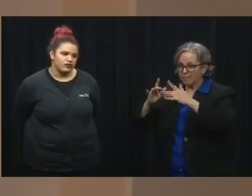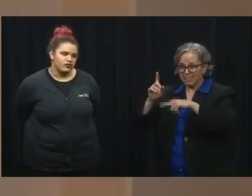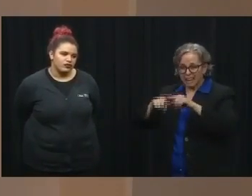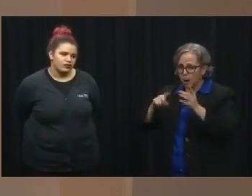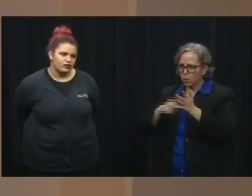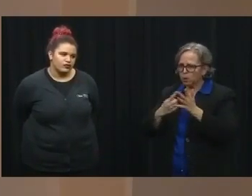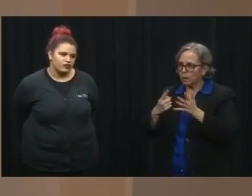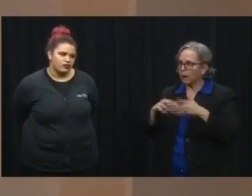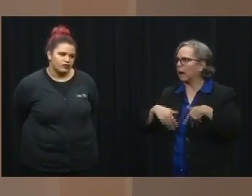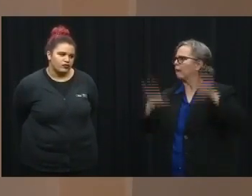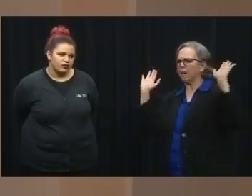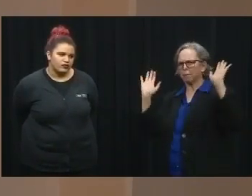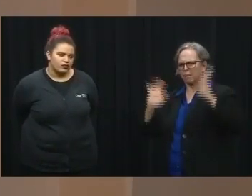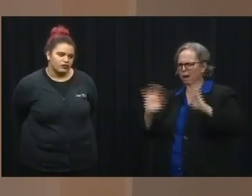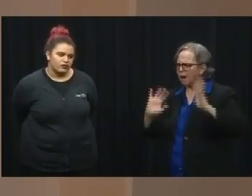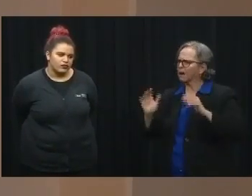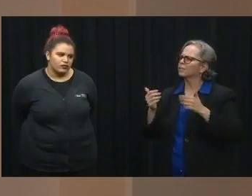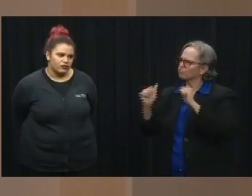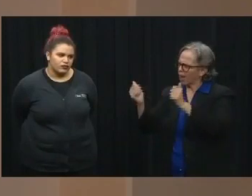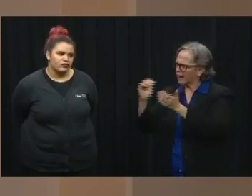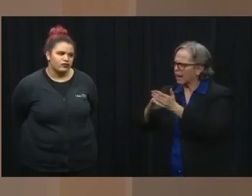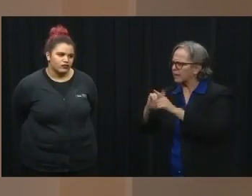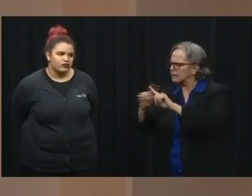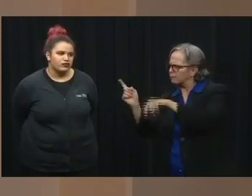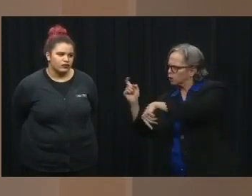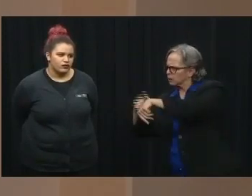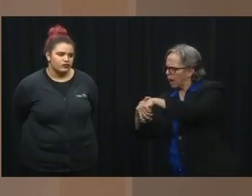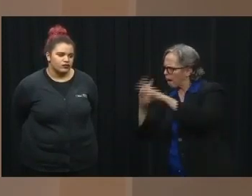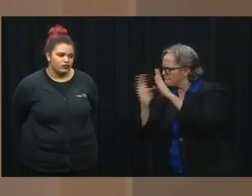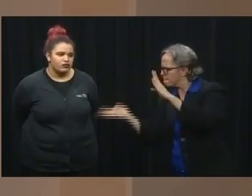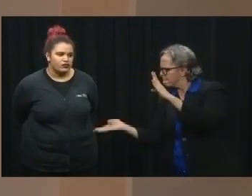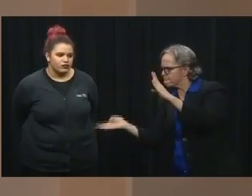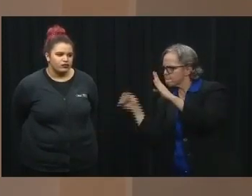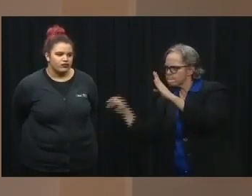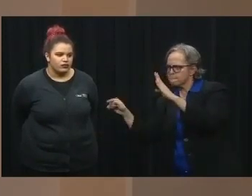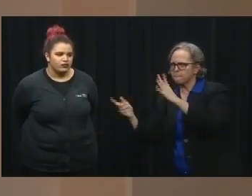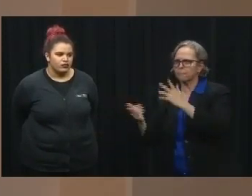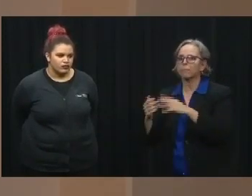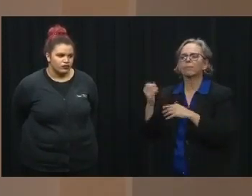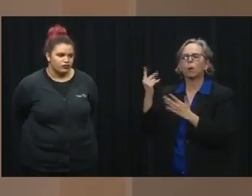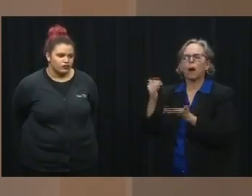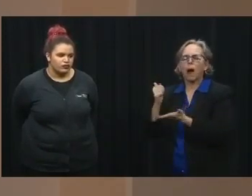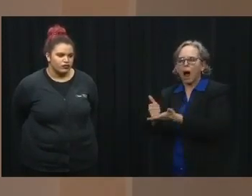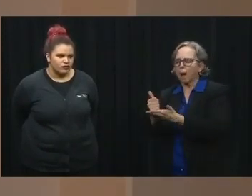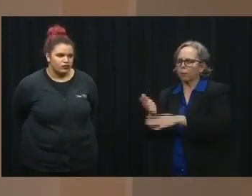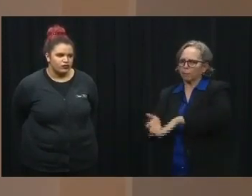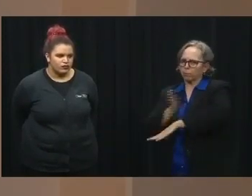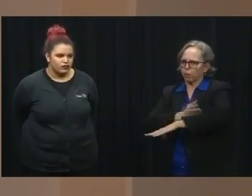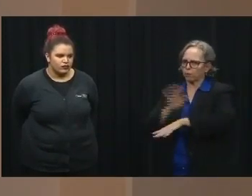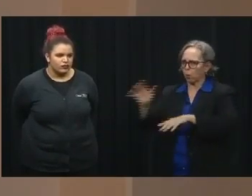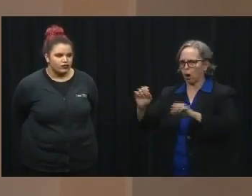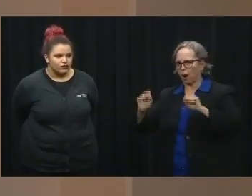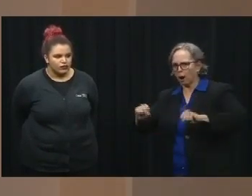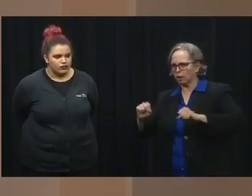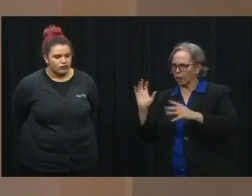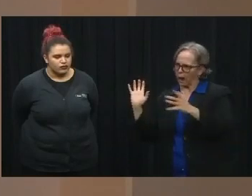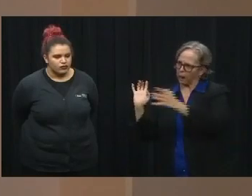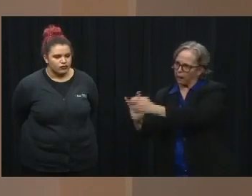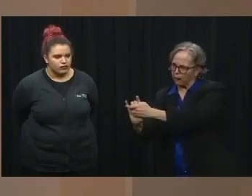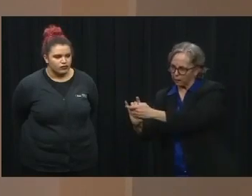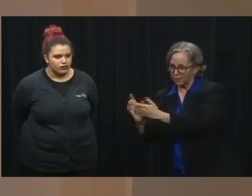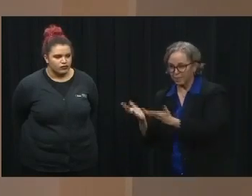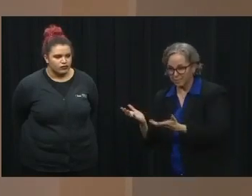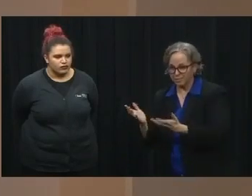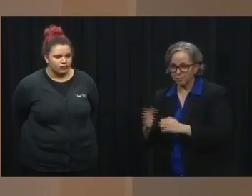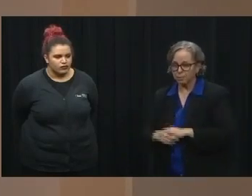off-peak time to improve your ability to get through in an efficient manner and for the system to handle that. But we're building what we